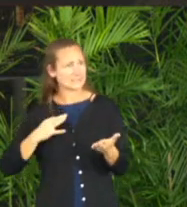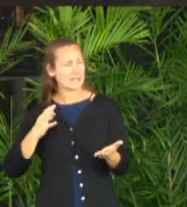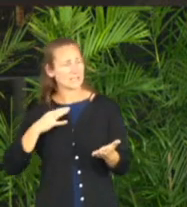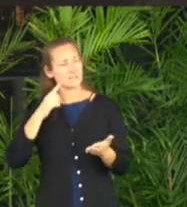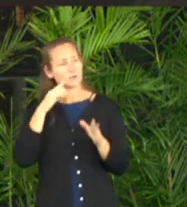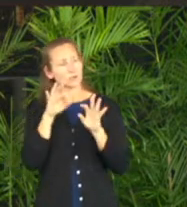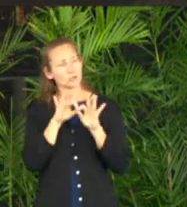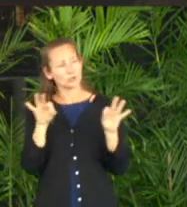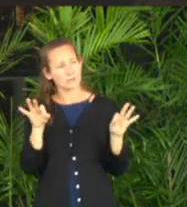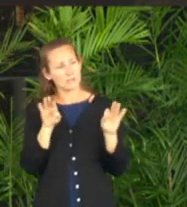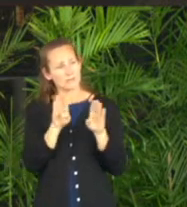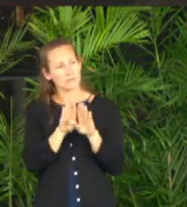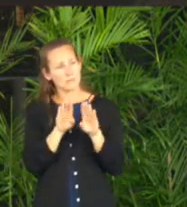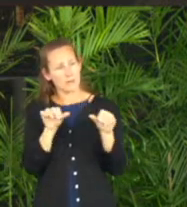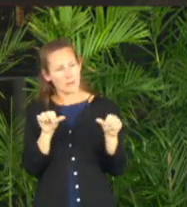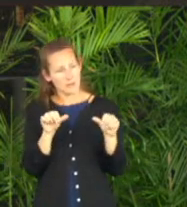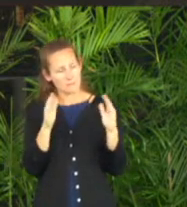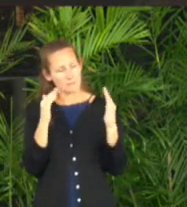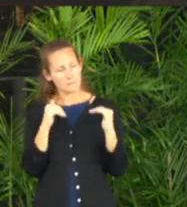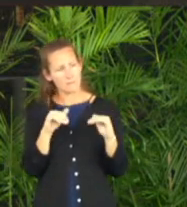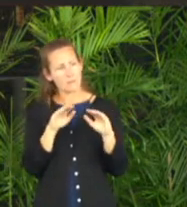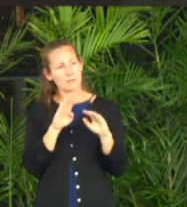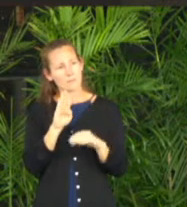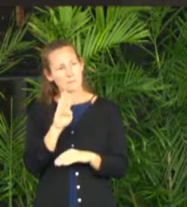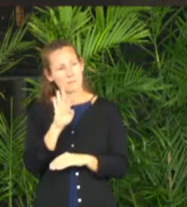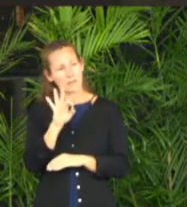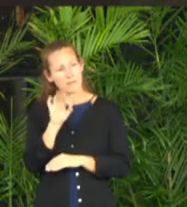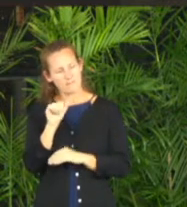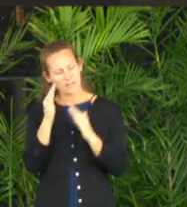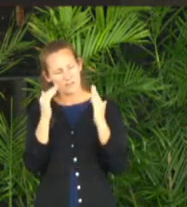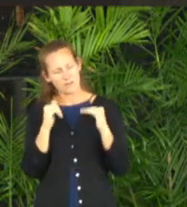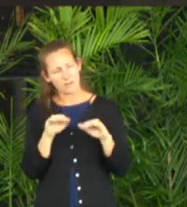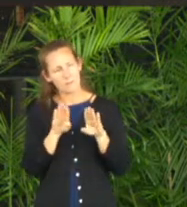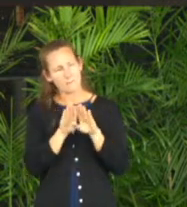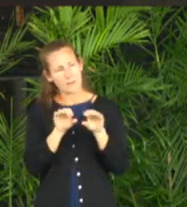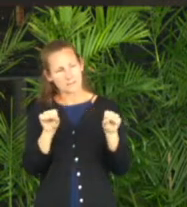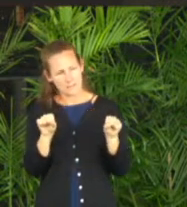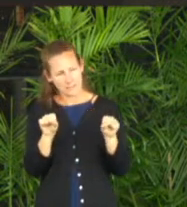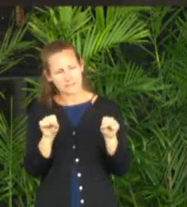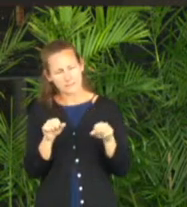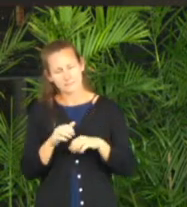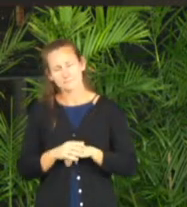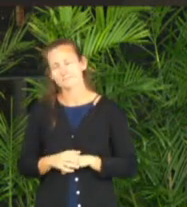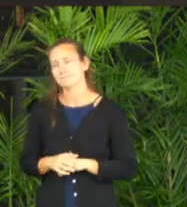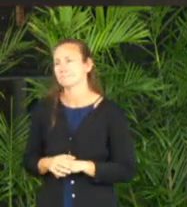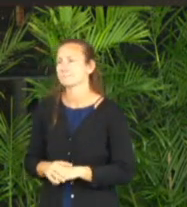of Bachelor of Arts, Bachelor of Fine Arts, and Bachelor of Science.